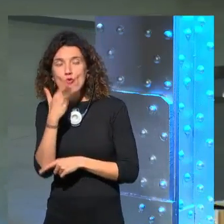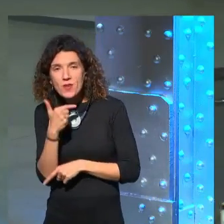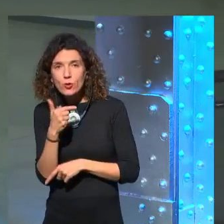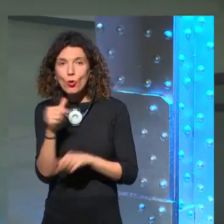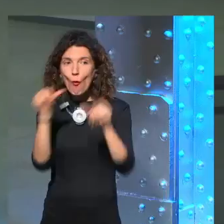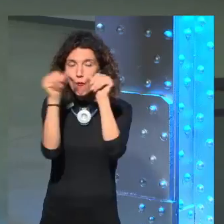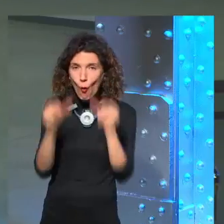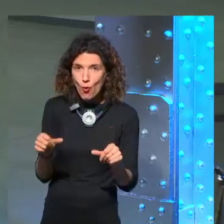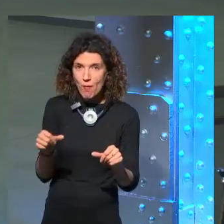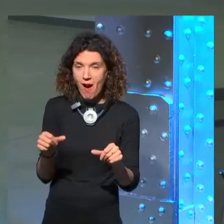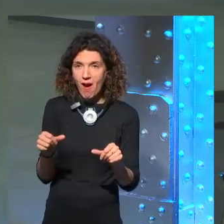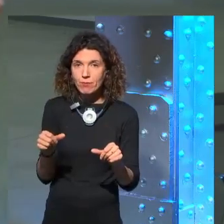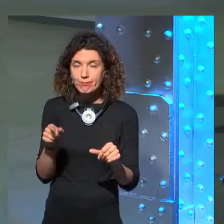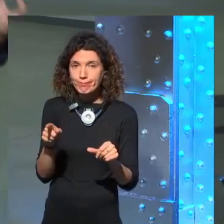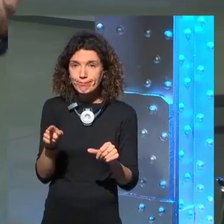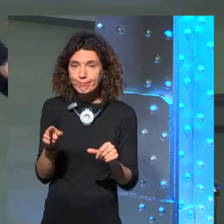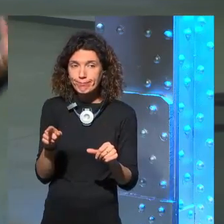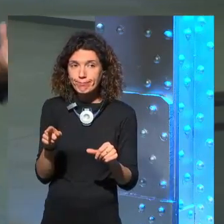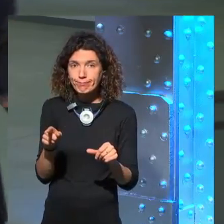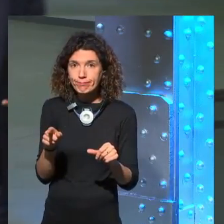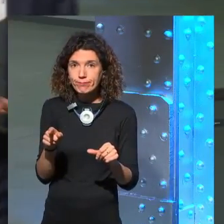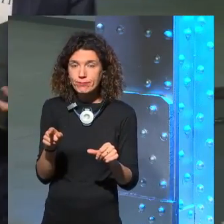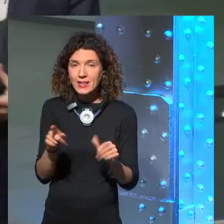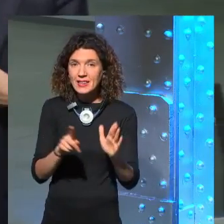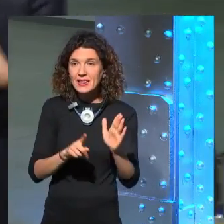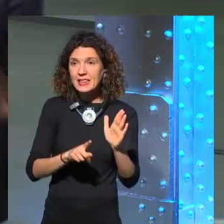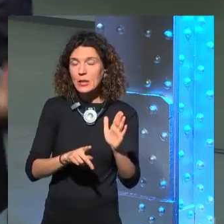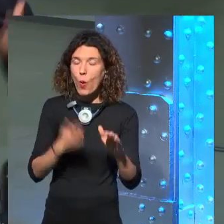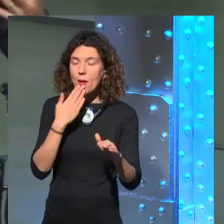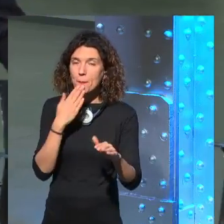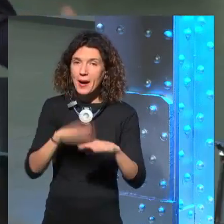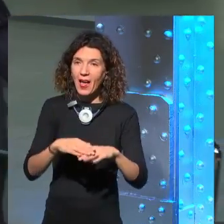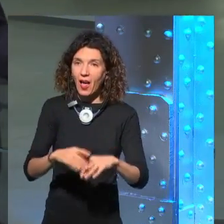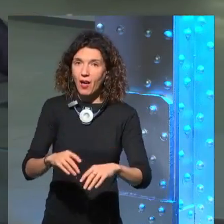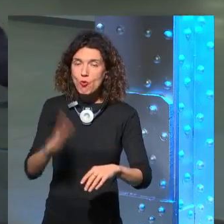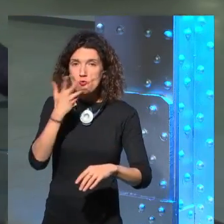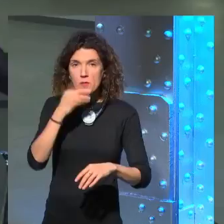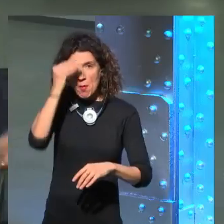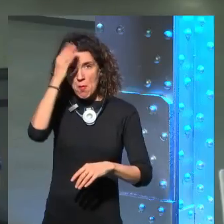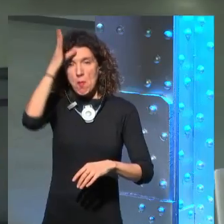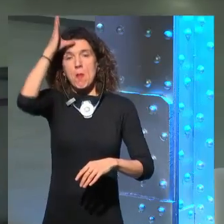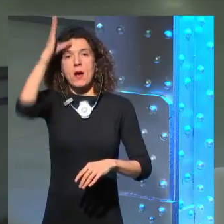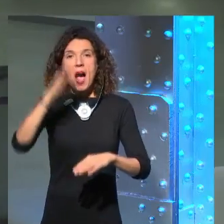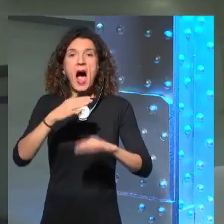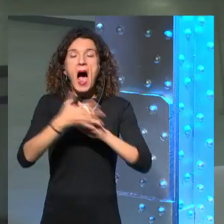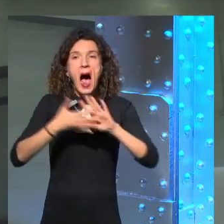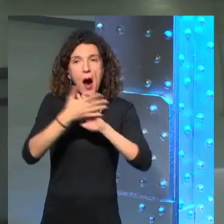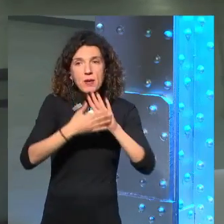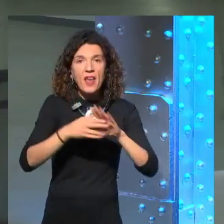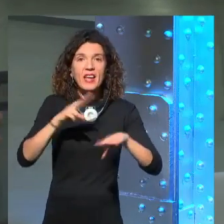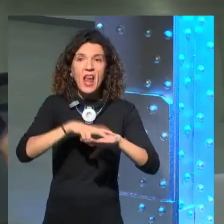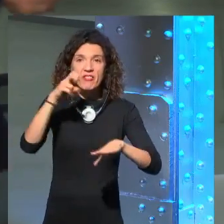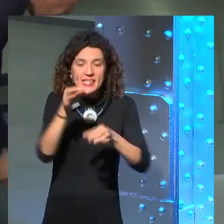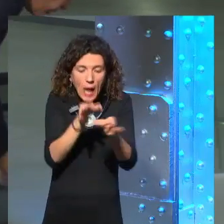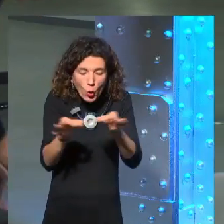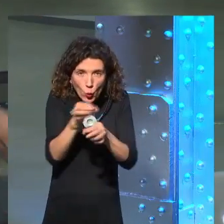of quantum physics. Quantum physics says that unknowability is actually just part of how we must do science.